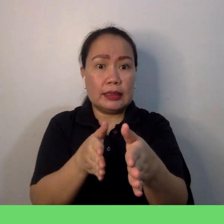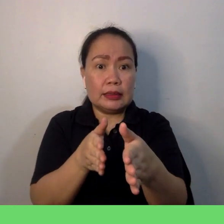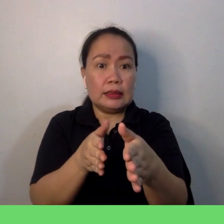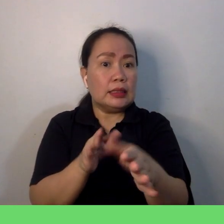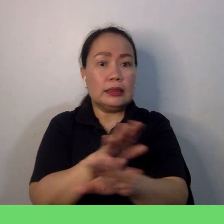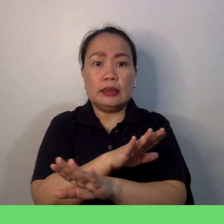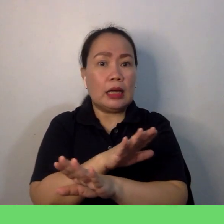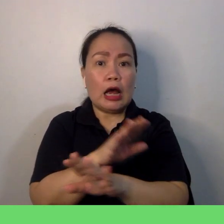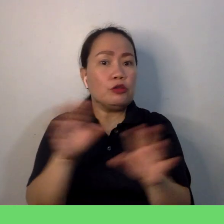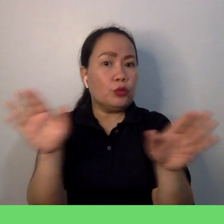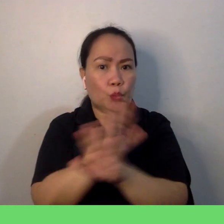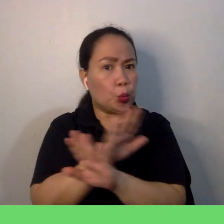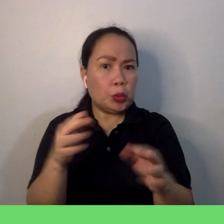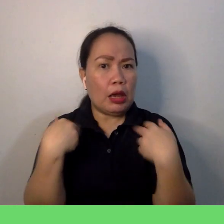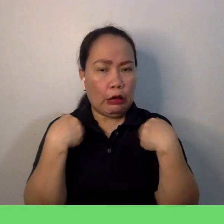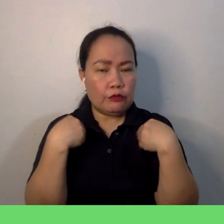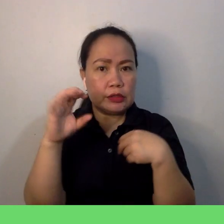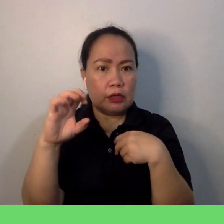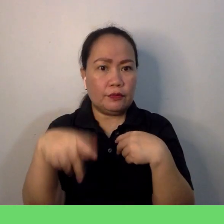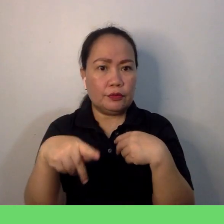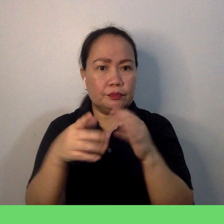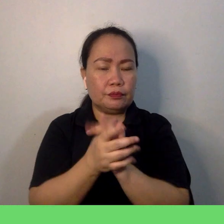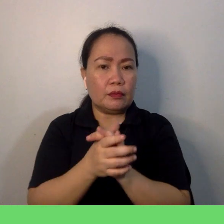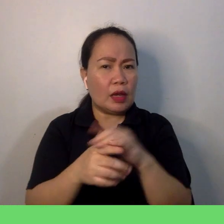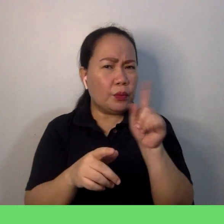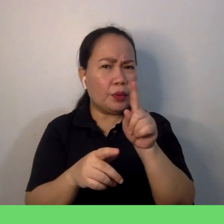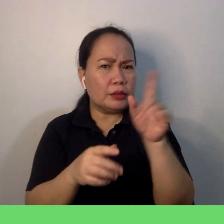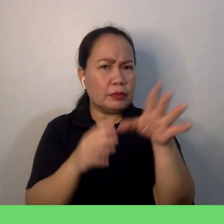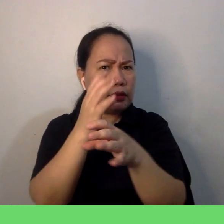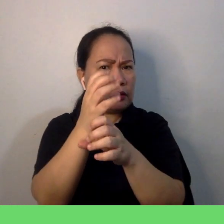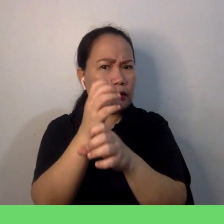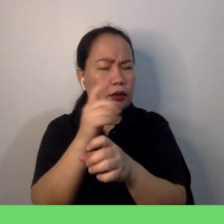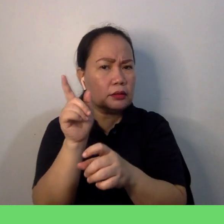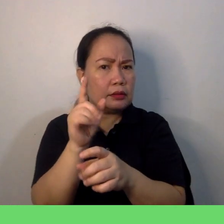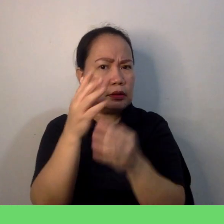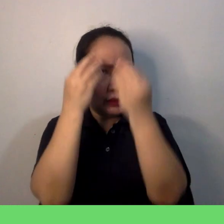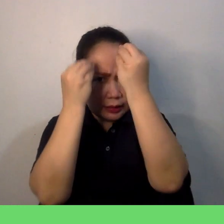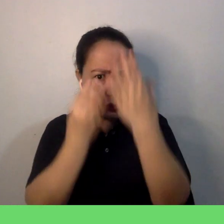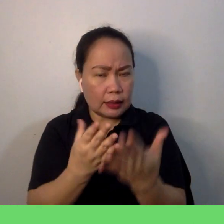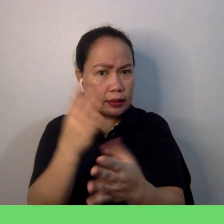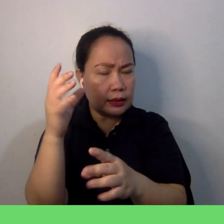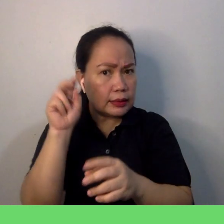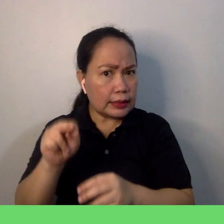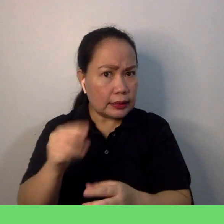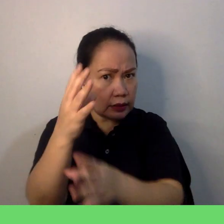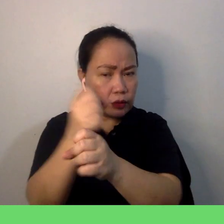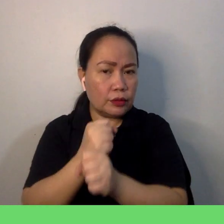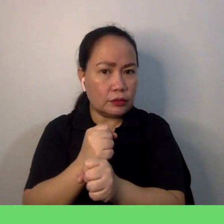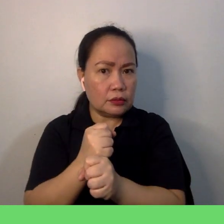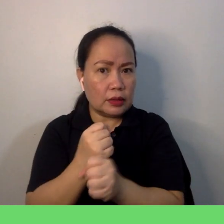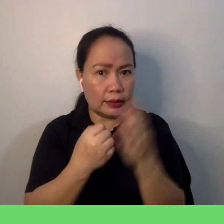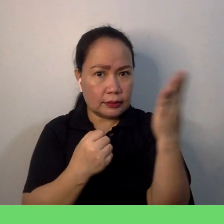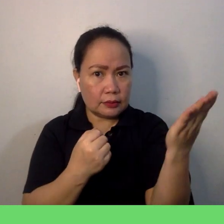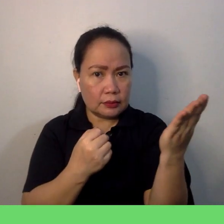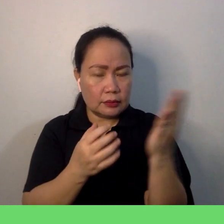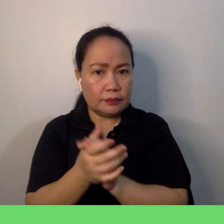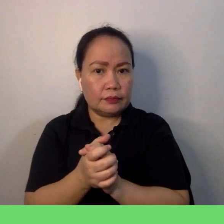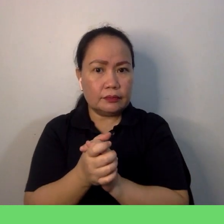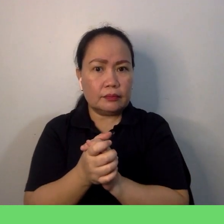niyang kuning data ay kung yung mga company ba ay pinapayagan na gumamit ng cellphone sa trabaho, paano